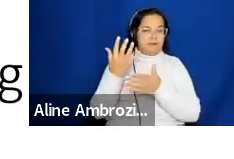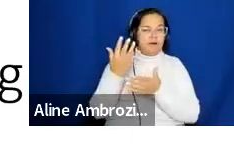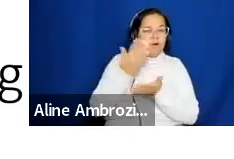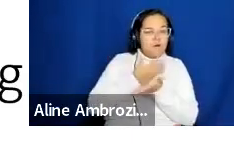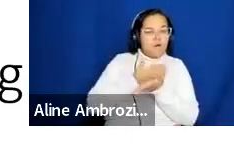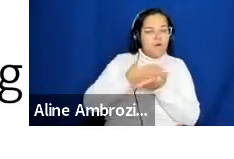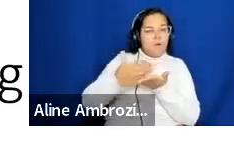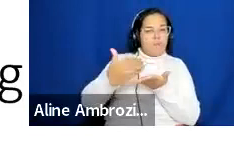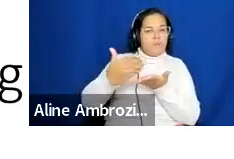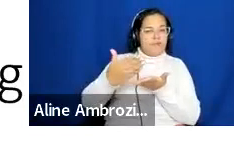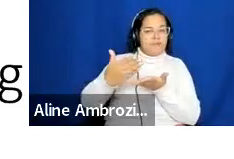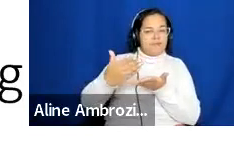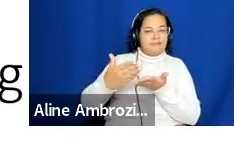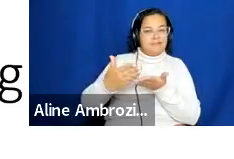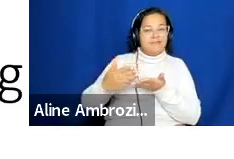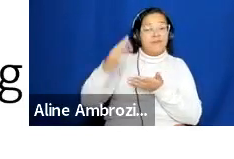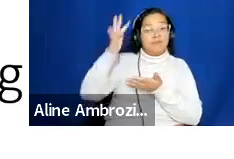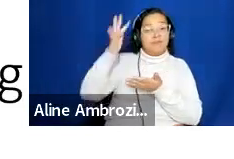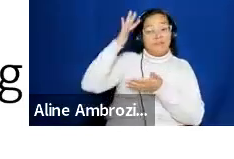an approach to a general psychology?